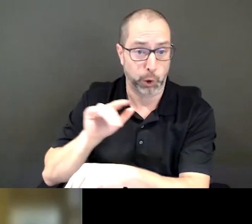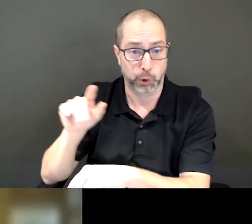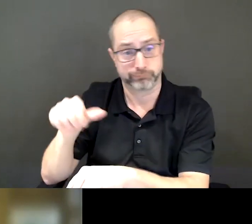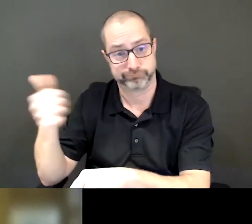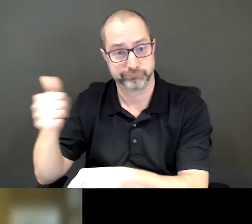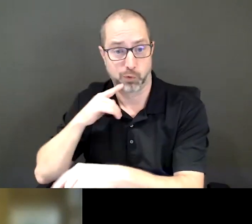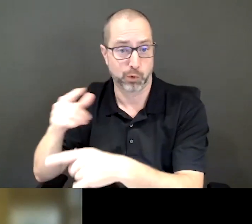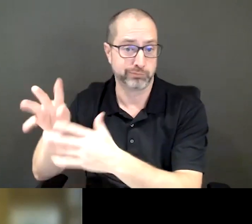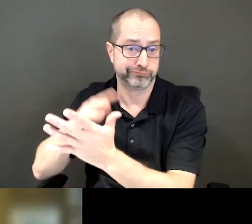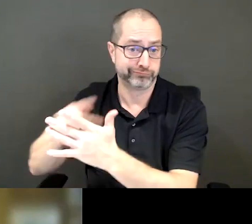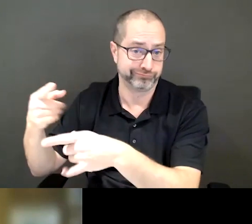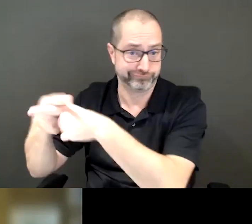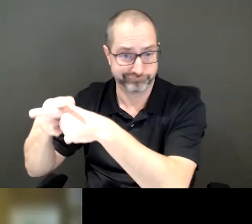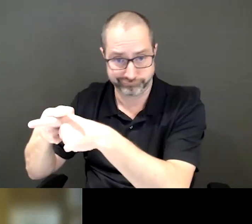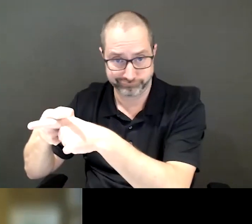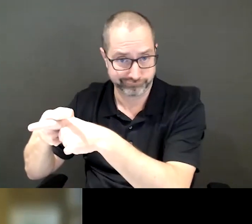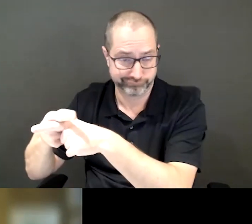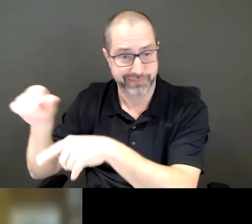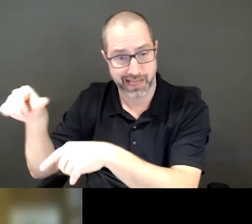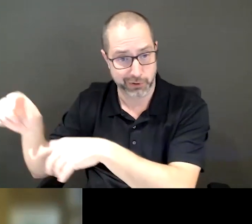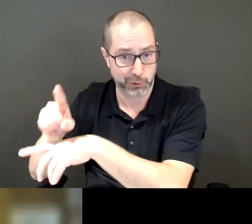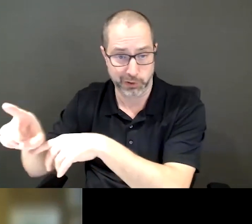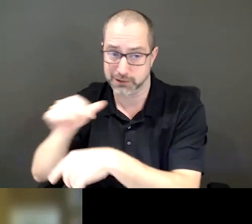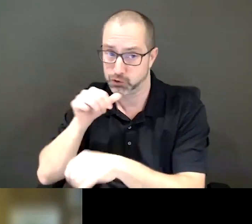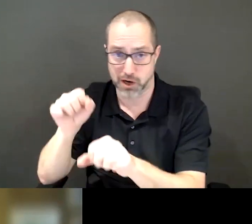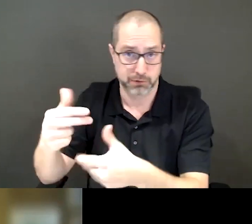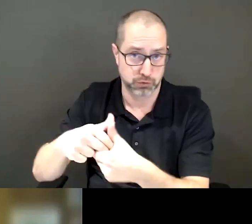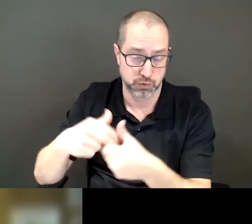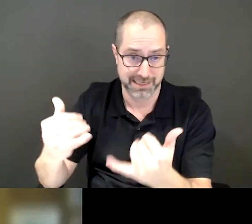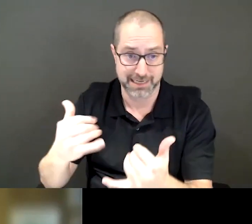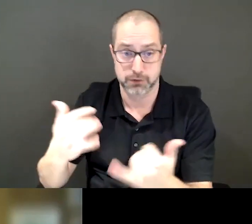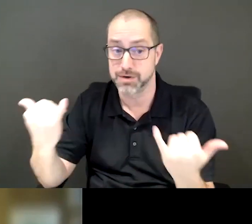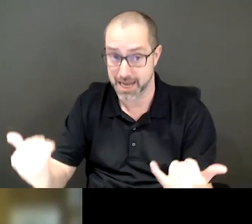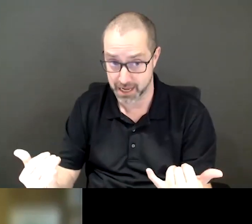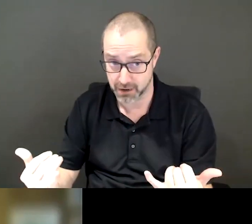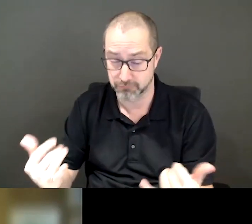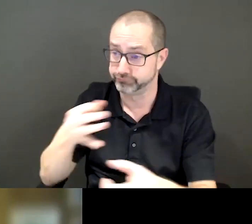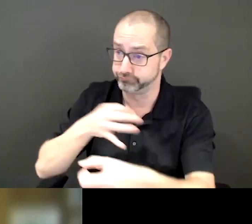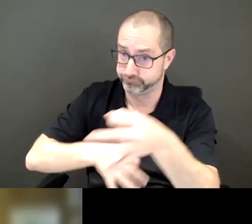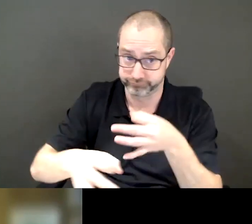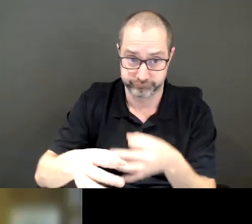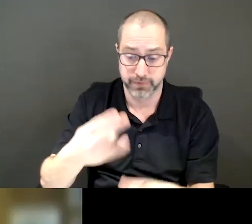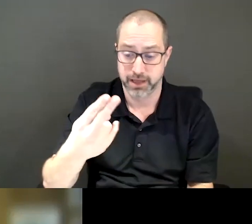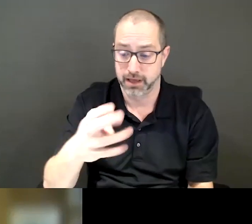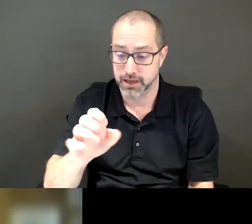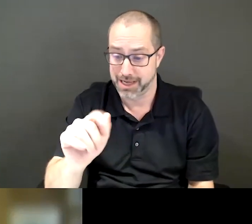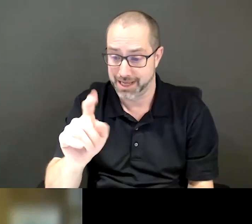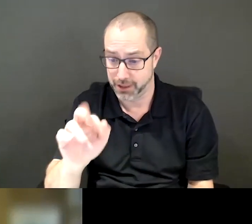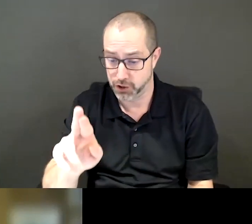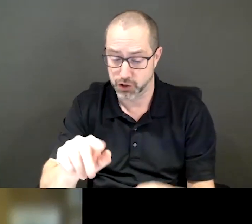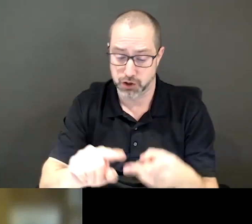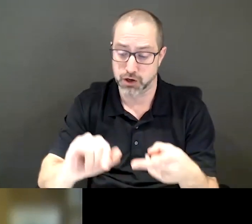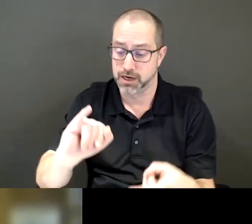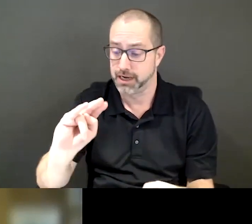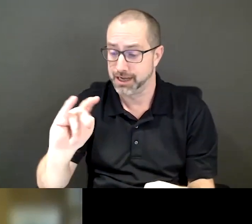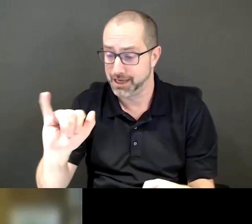not able to join us today. So I want to invite Heather and Ingrid to come back on and offer some